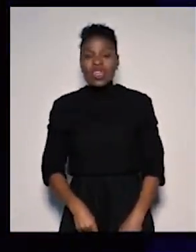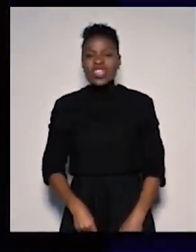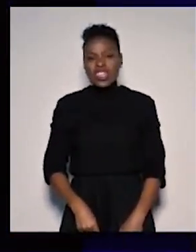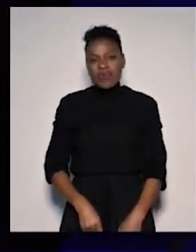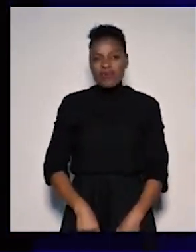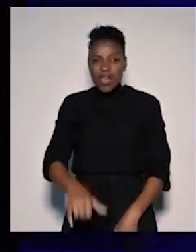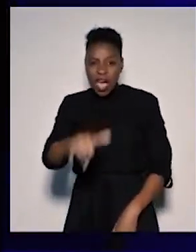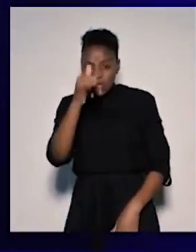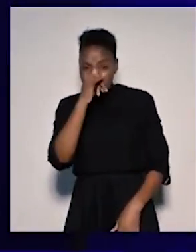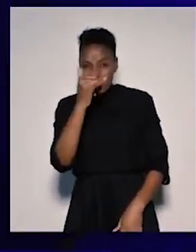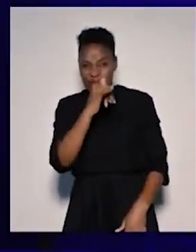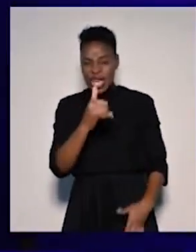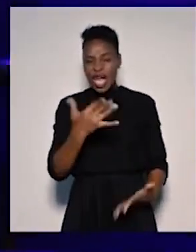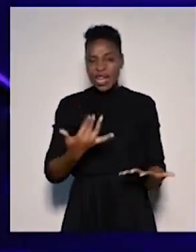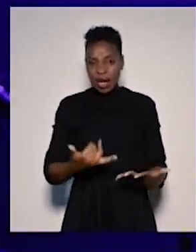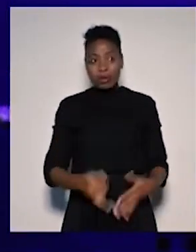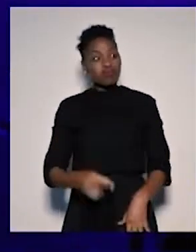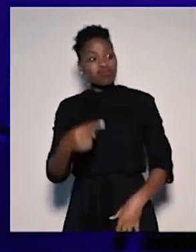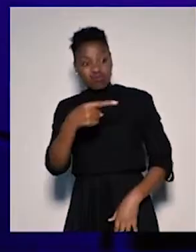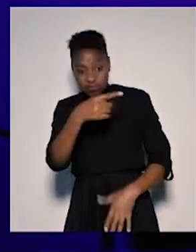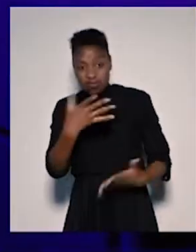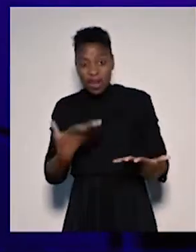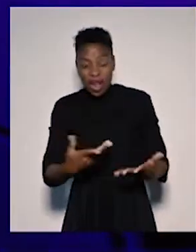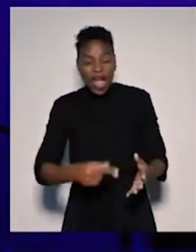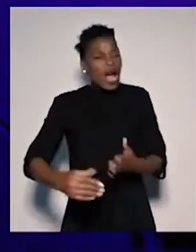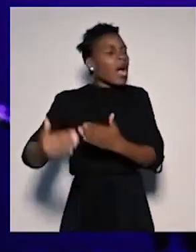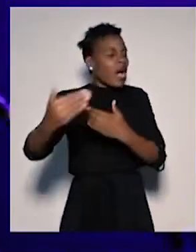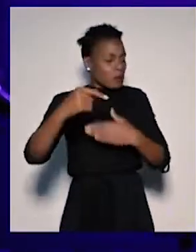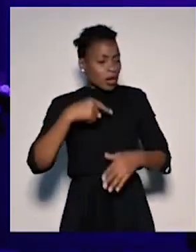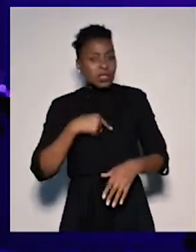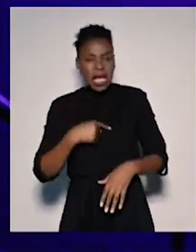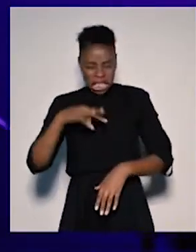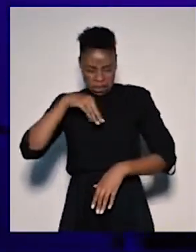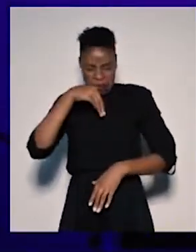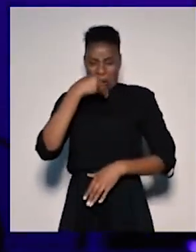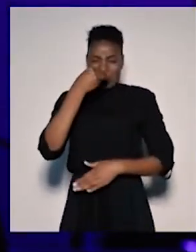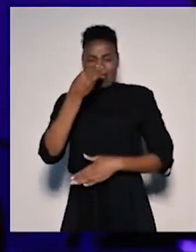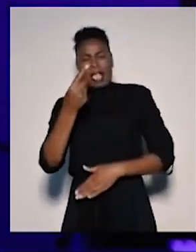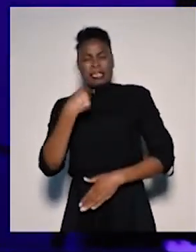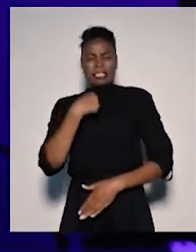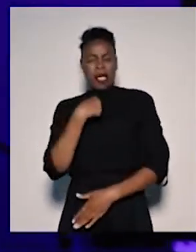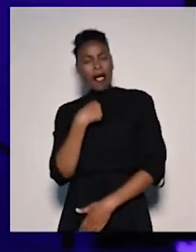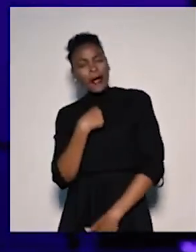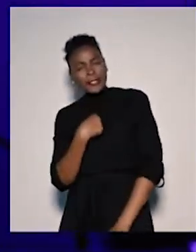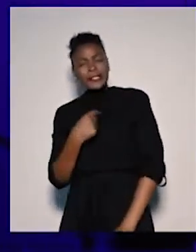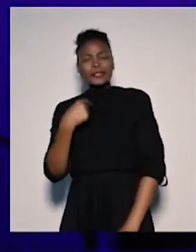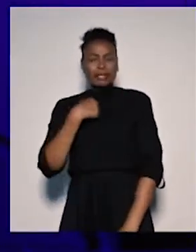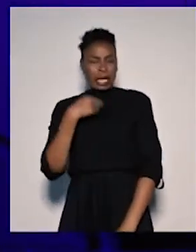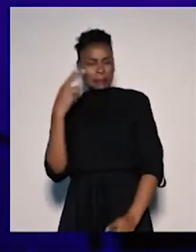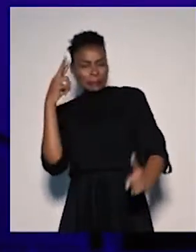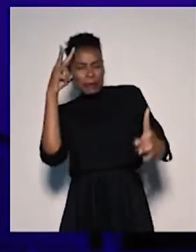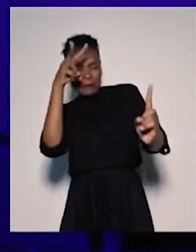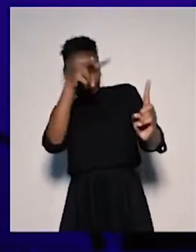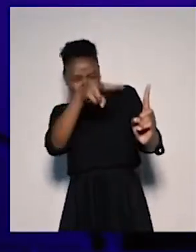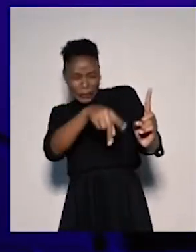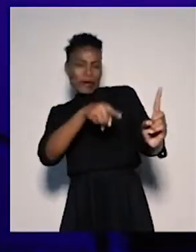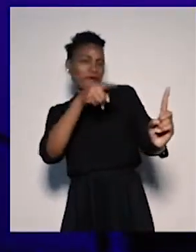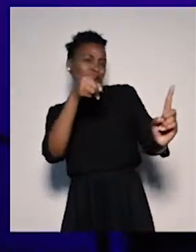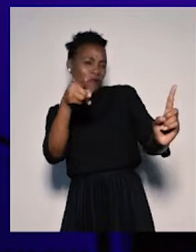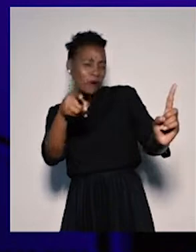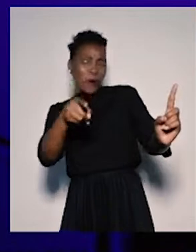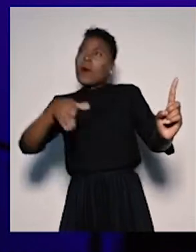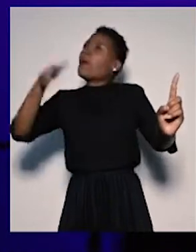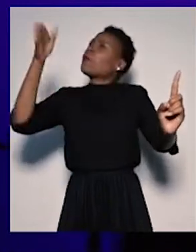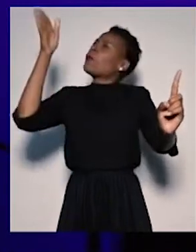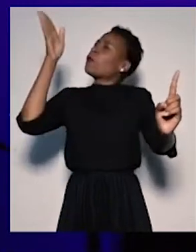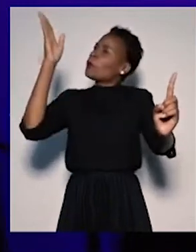they love you, then they try to come and overcome you because spiritual things will know. I saw a vision of you. And